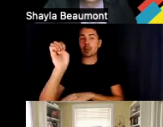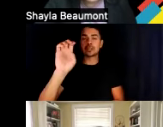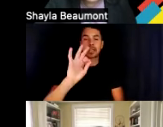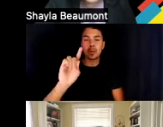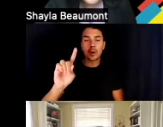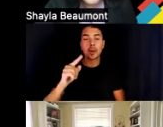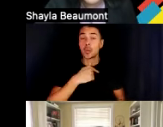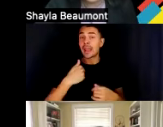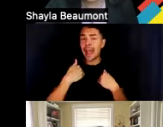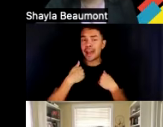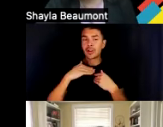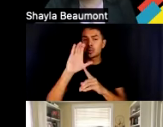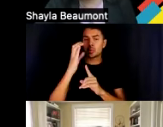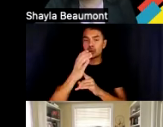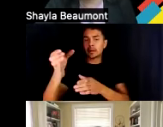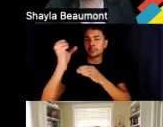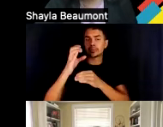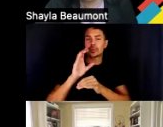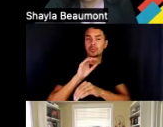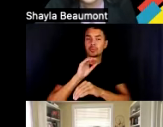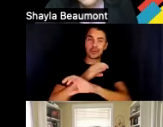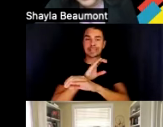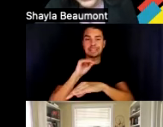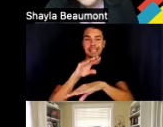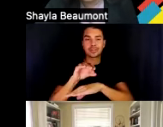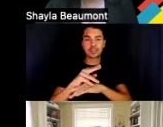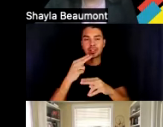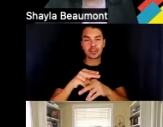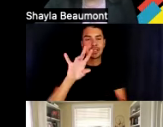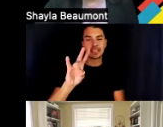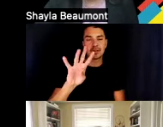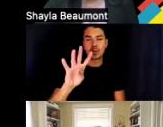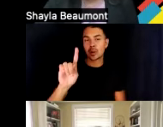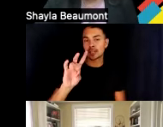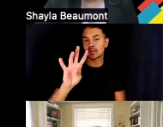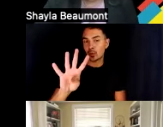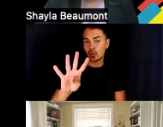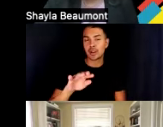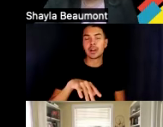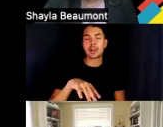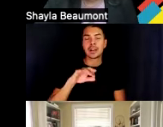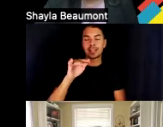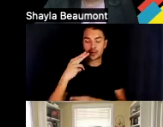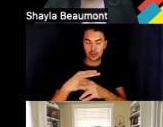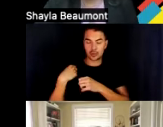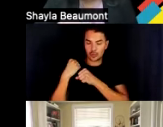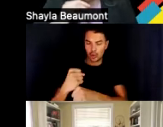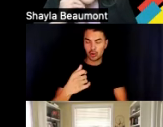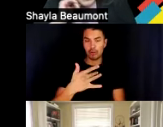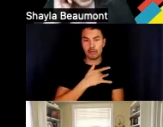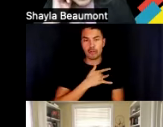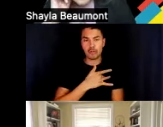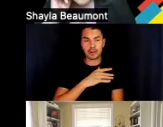741-741. And of course the Strong Hearts Native Helpline. And then the